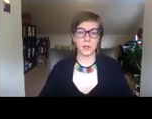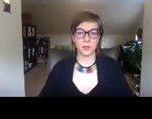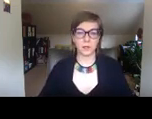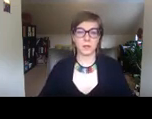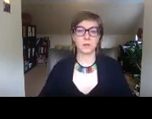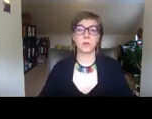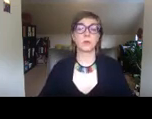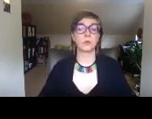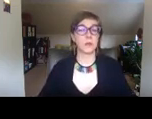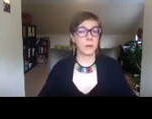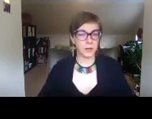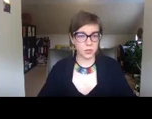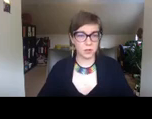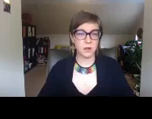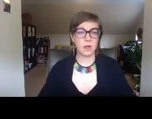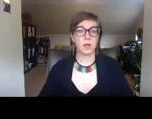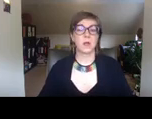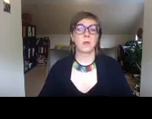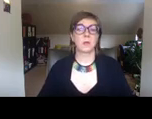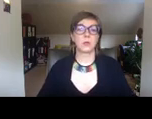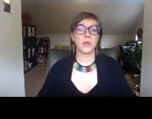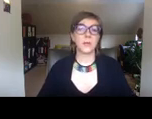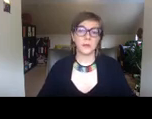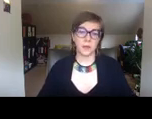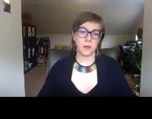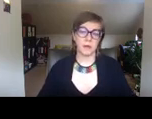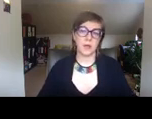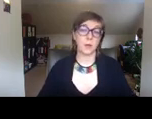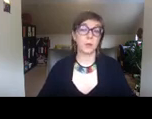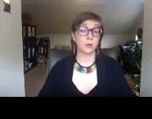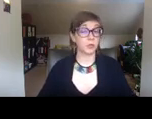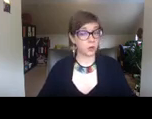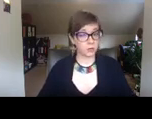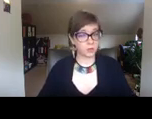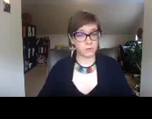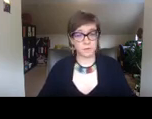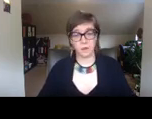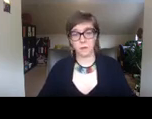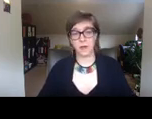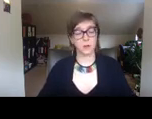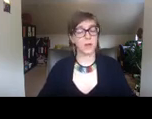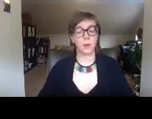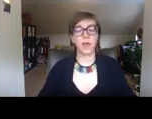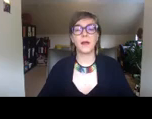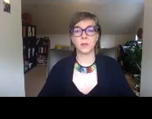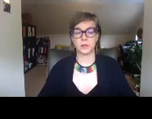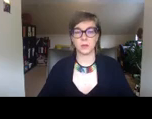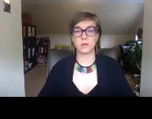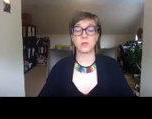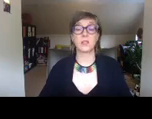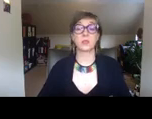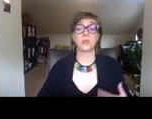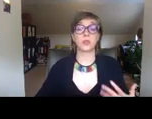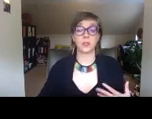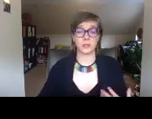lose patience, we will lose compassion, we will lose empathy, and we will lose trust. And I think we have lost all of